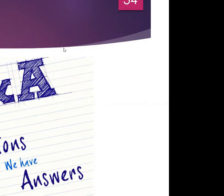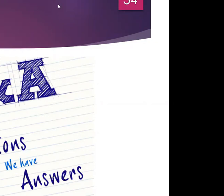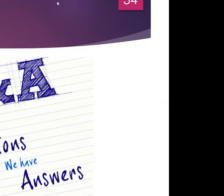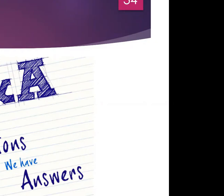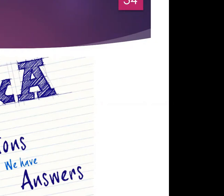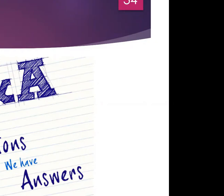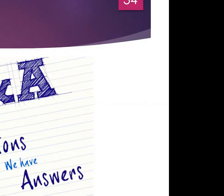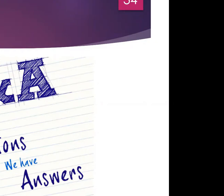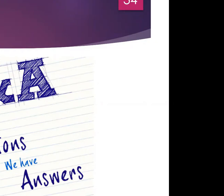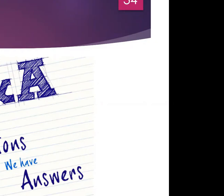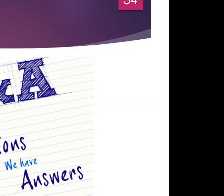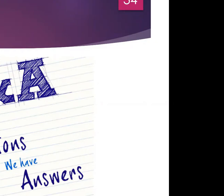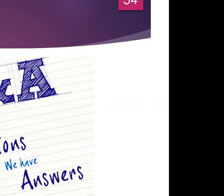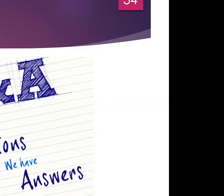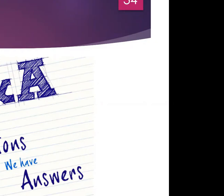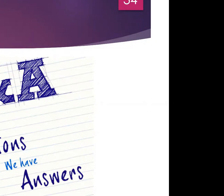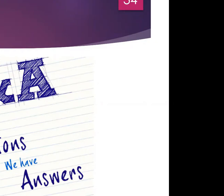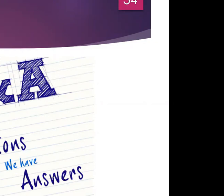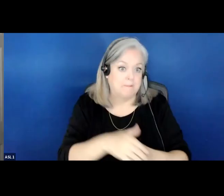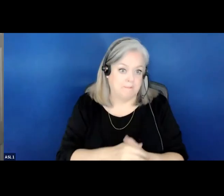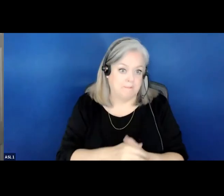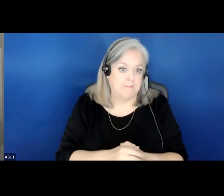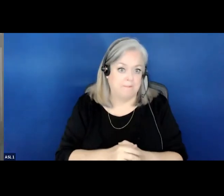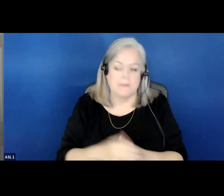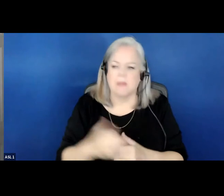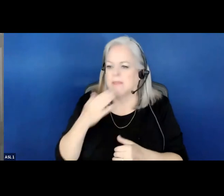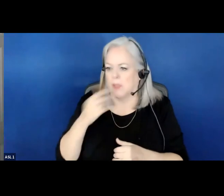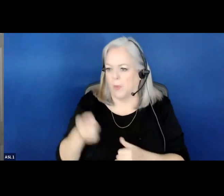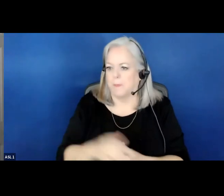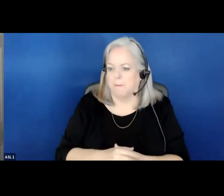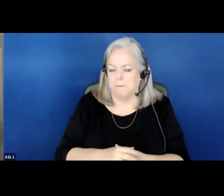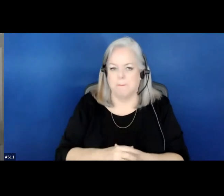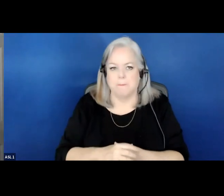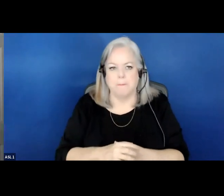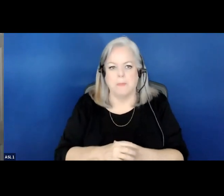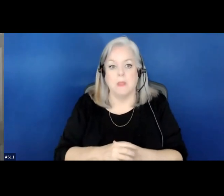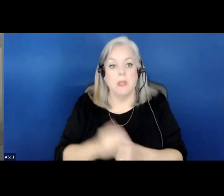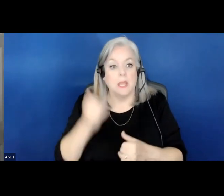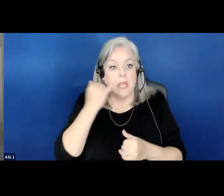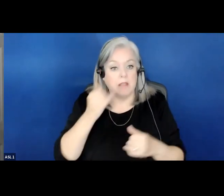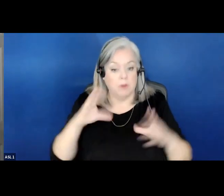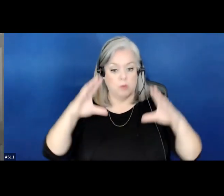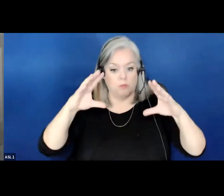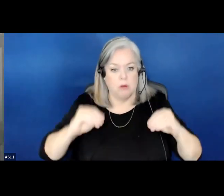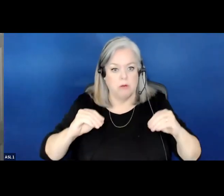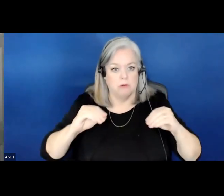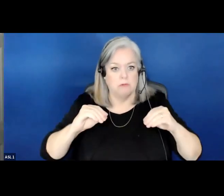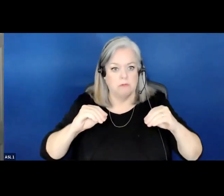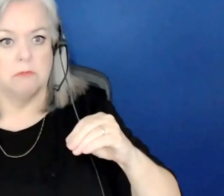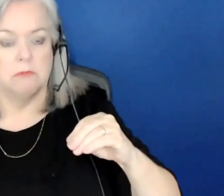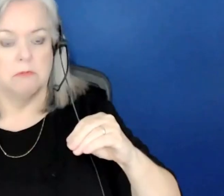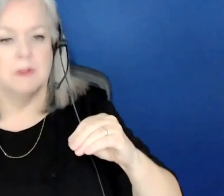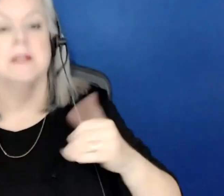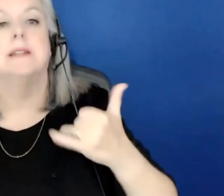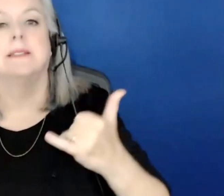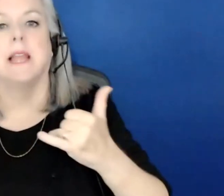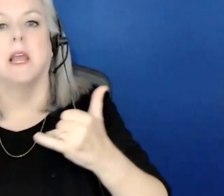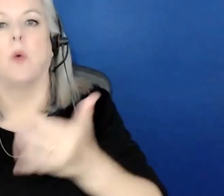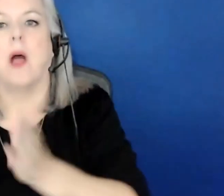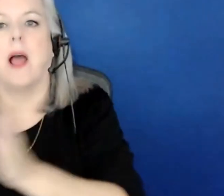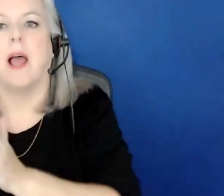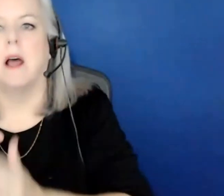so much for sharing that. And if you, if you want to turn off your camera, we'll now ask Clark